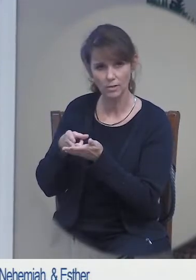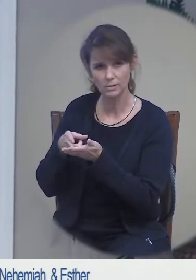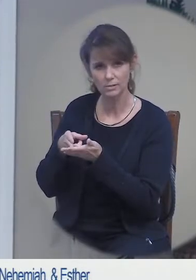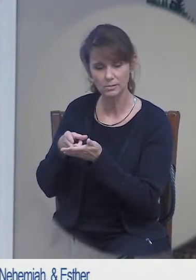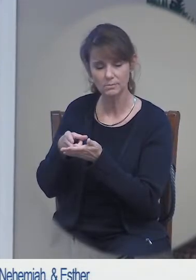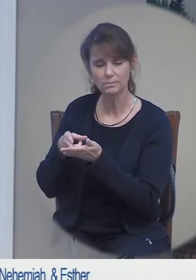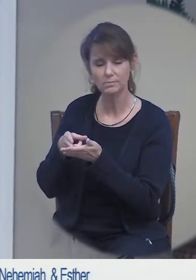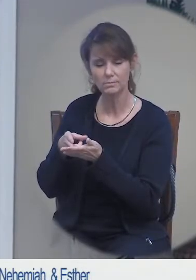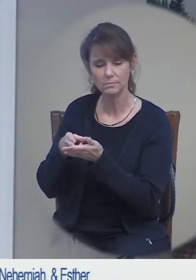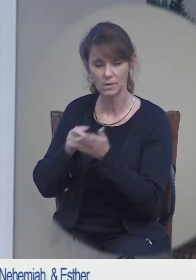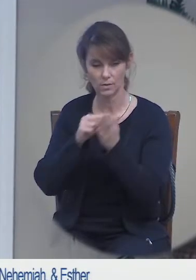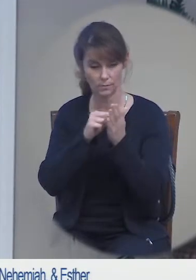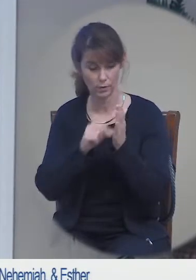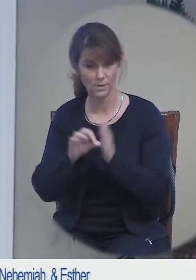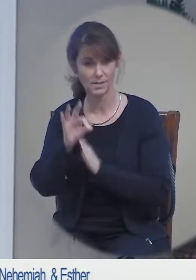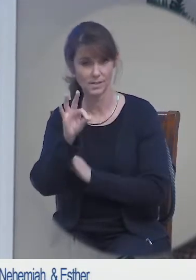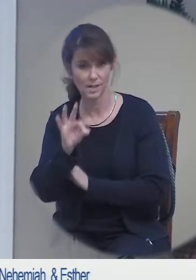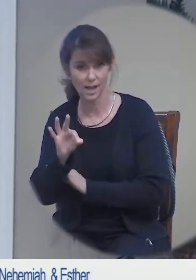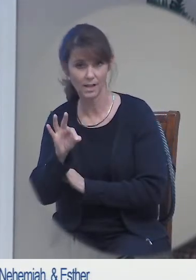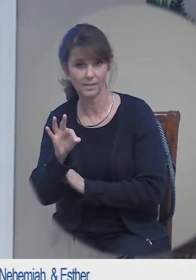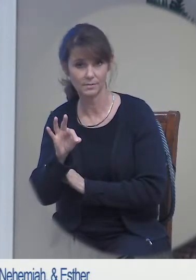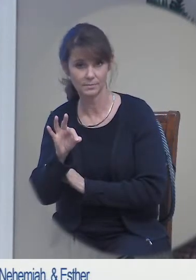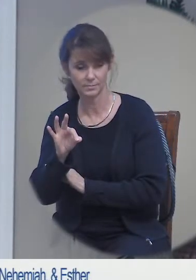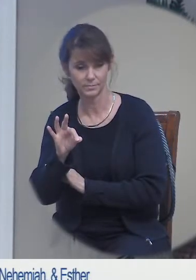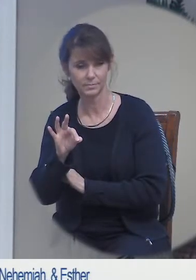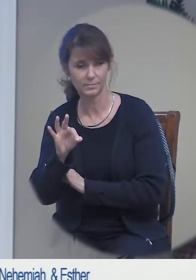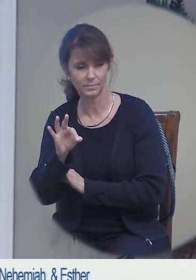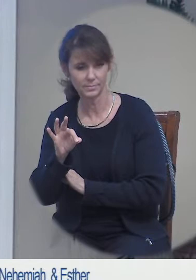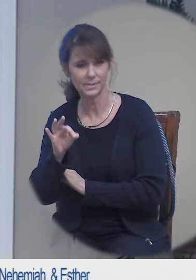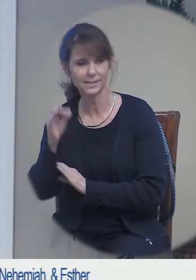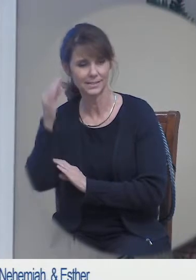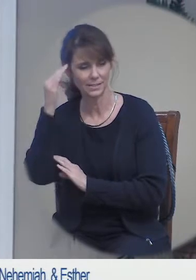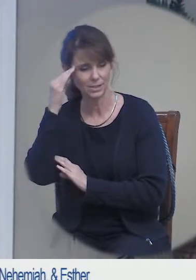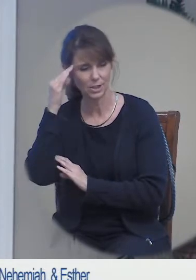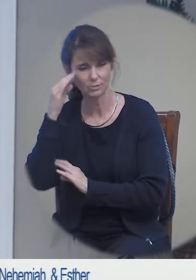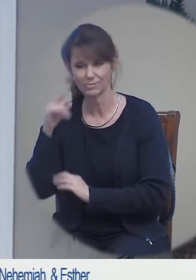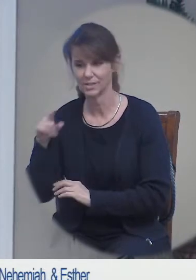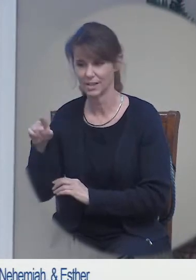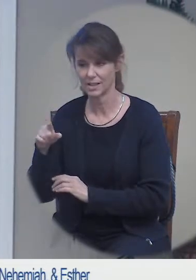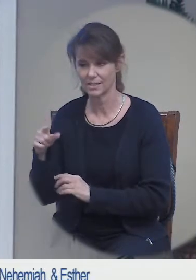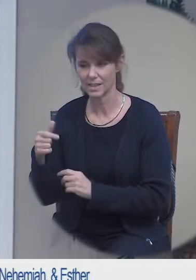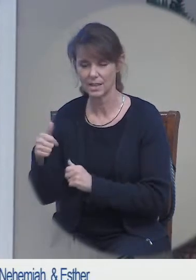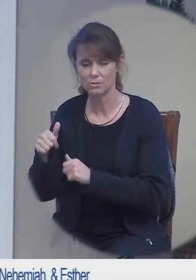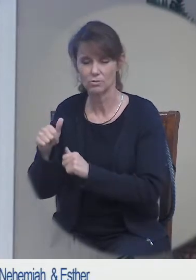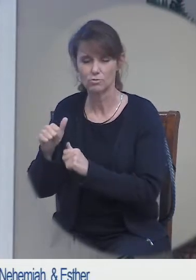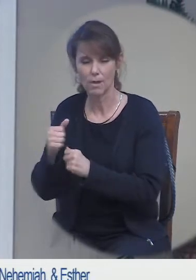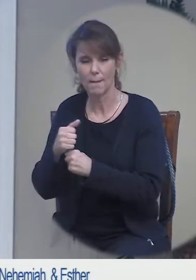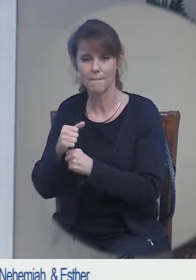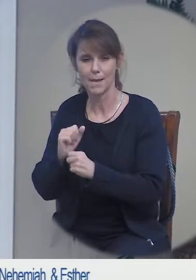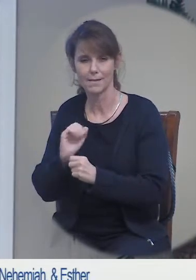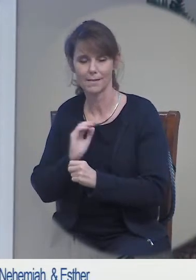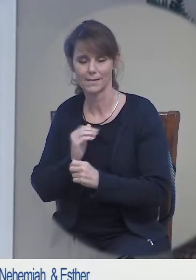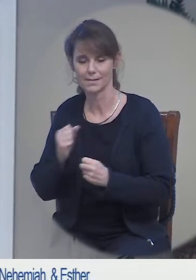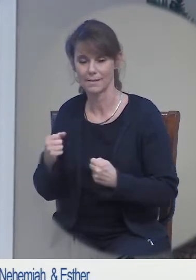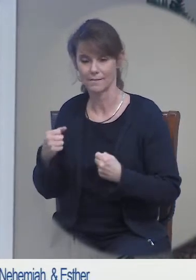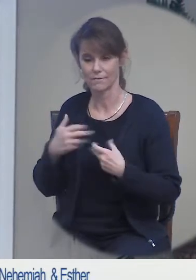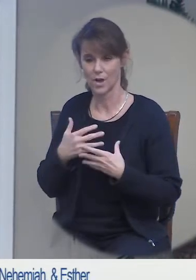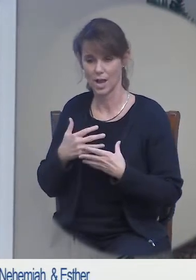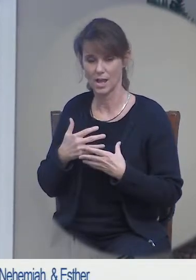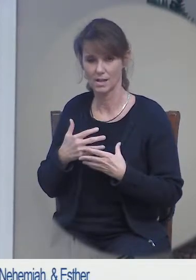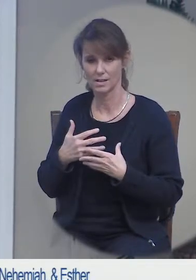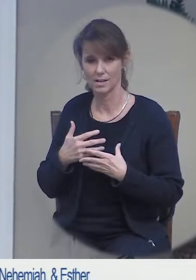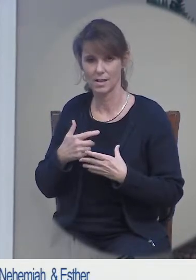says, all they were trying to frighten us, thinking that we will become discouraged with the